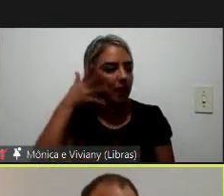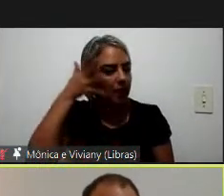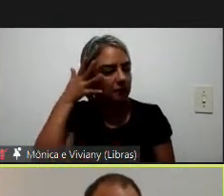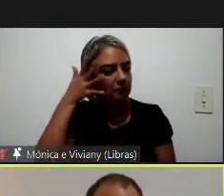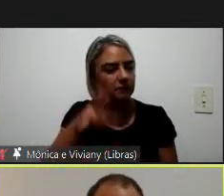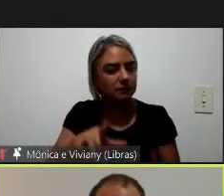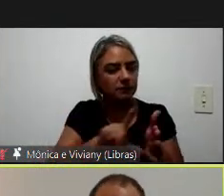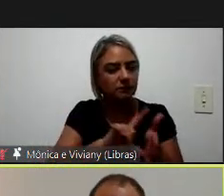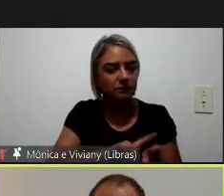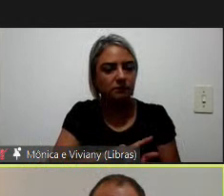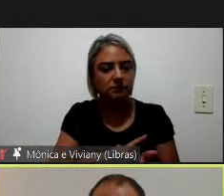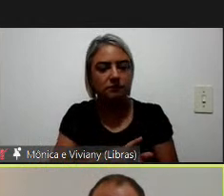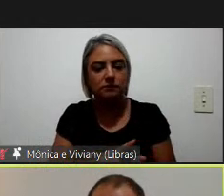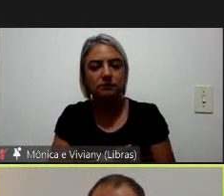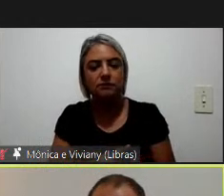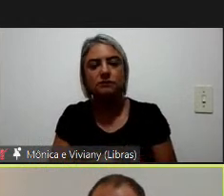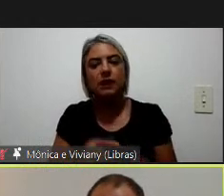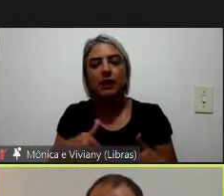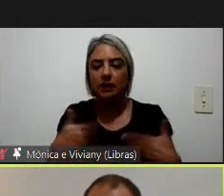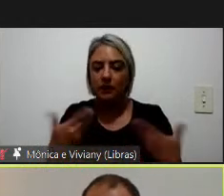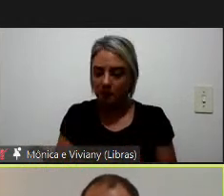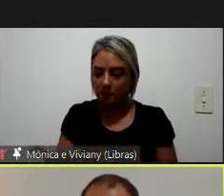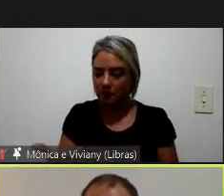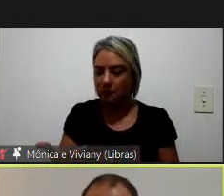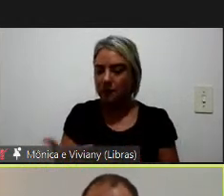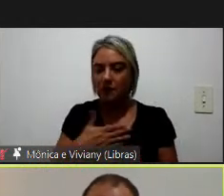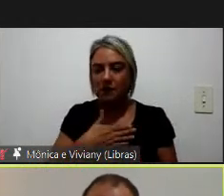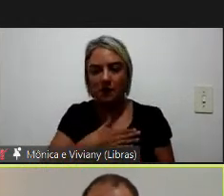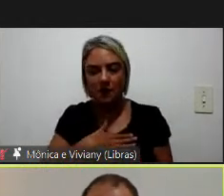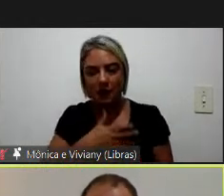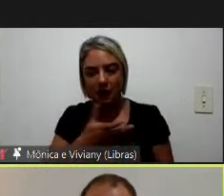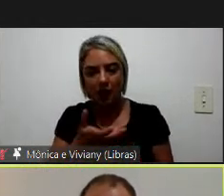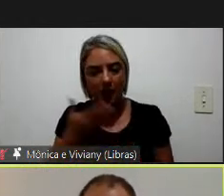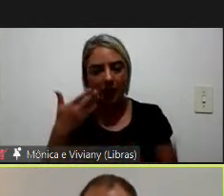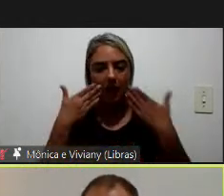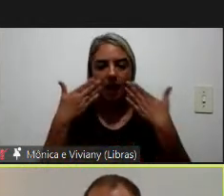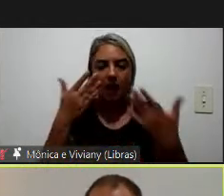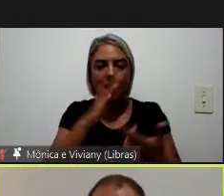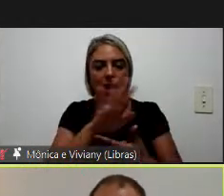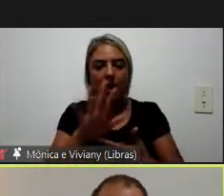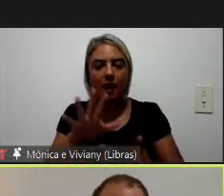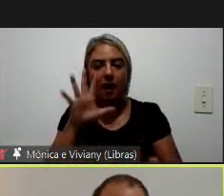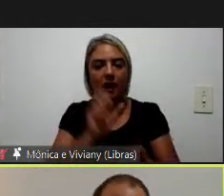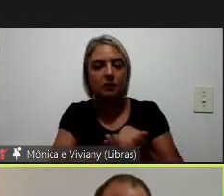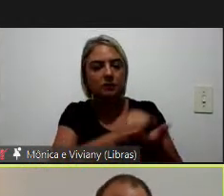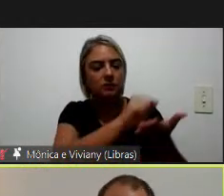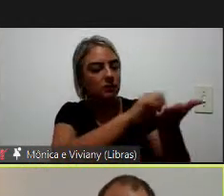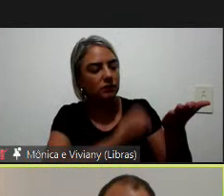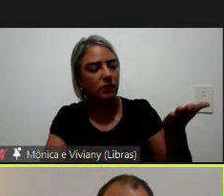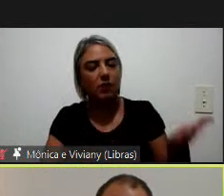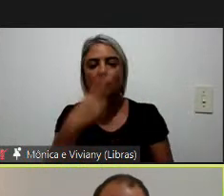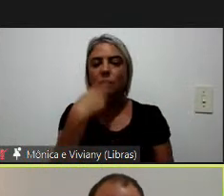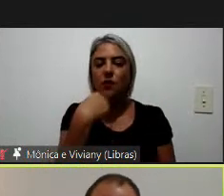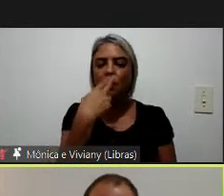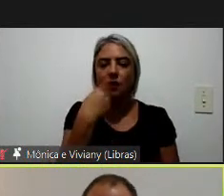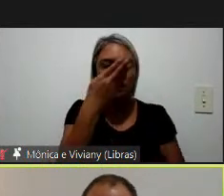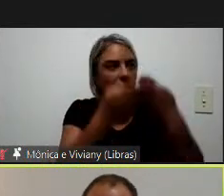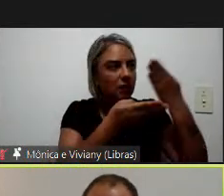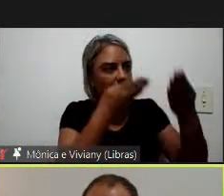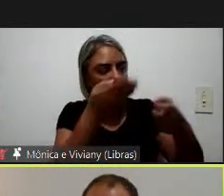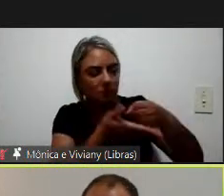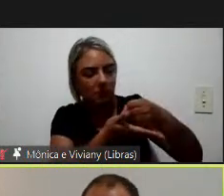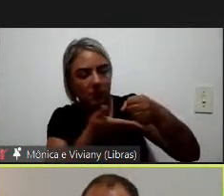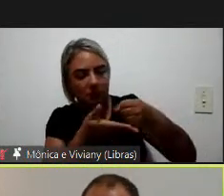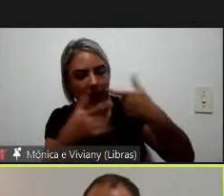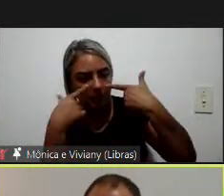Then I would like to present a framework of action for nutrition in primary care. And then I'm looking forward